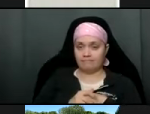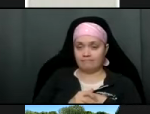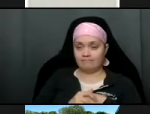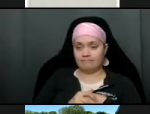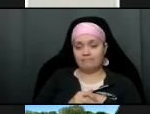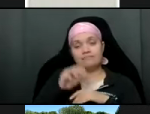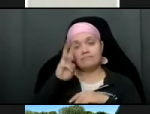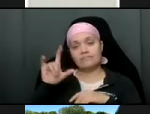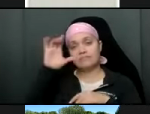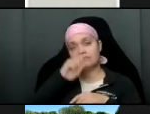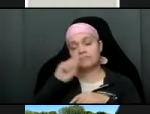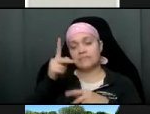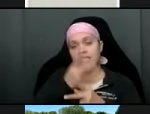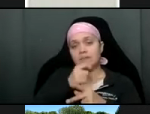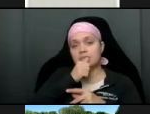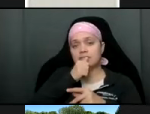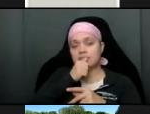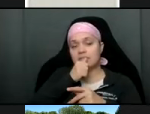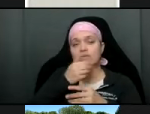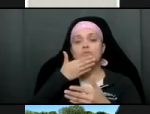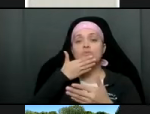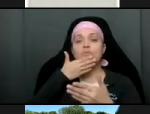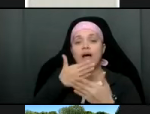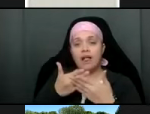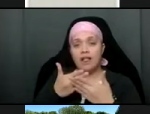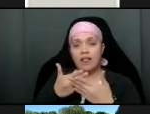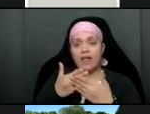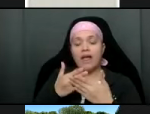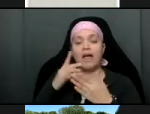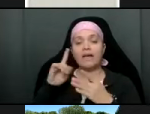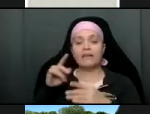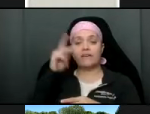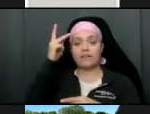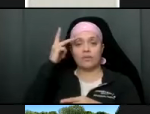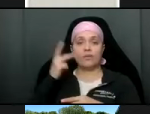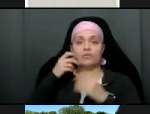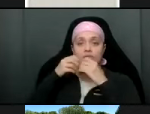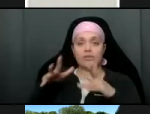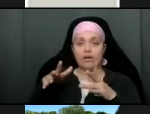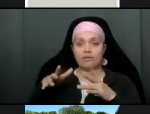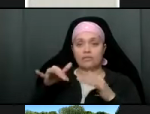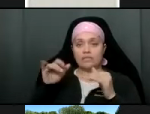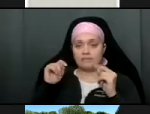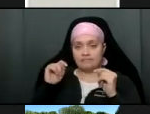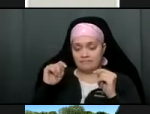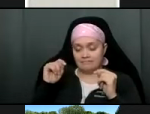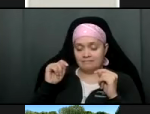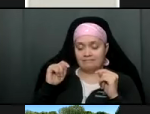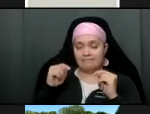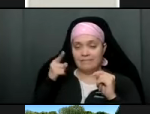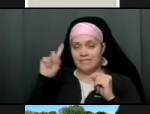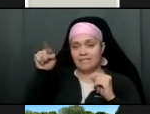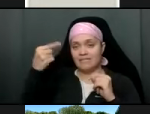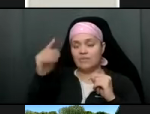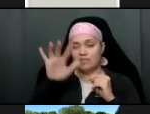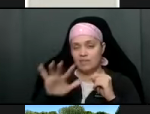Well, apparently they kept the secret too well, and even the Portuguese lost track of it. And it's only